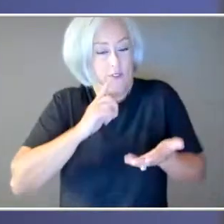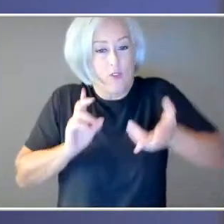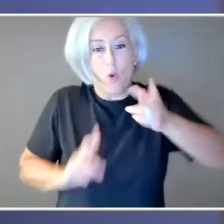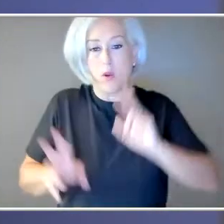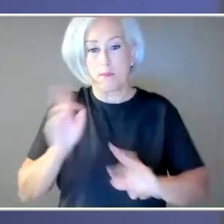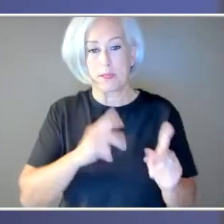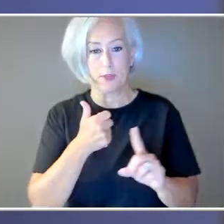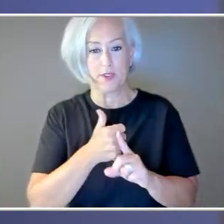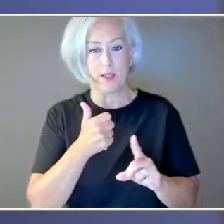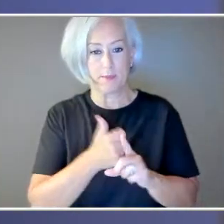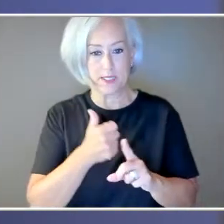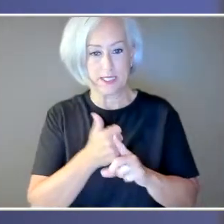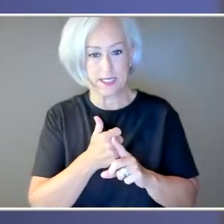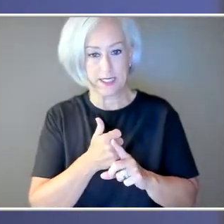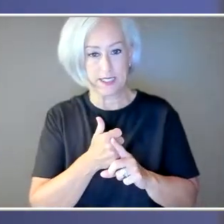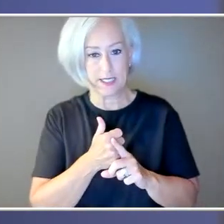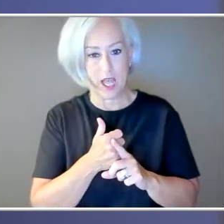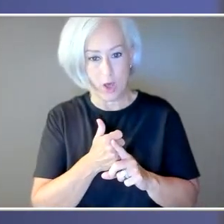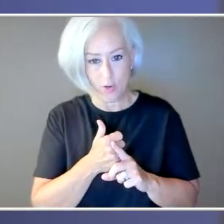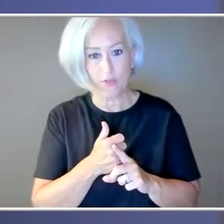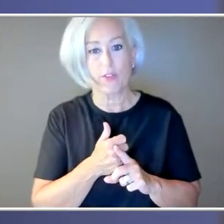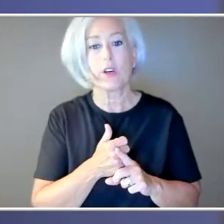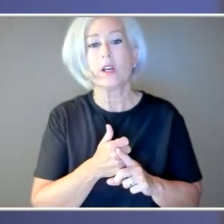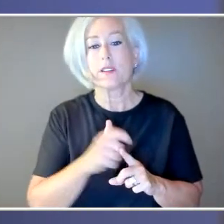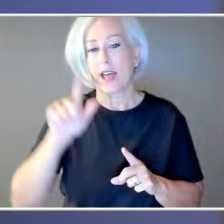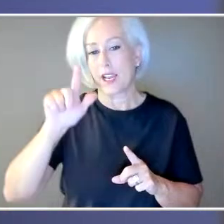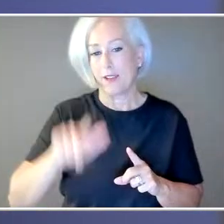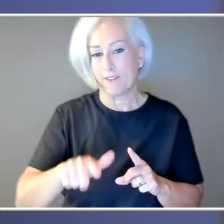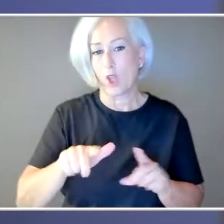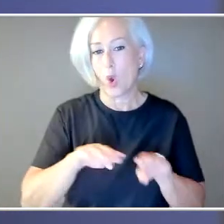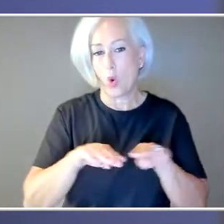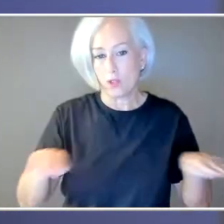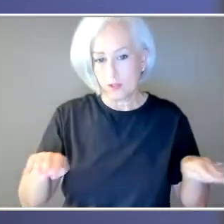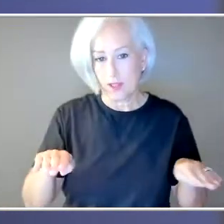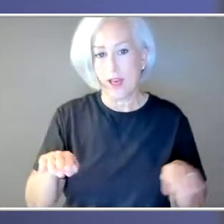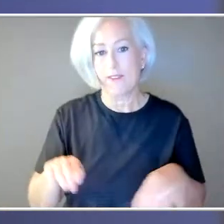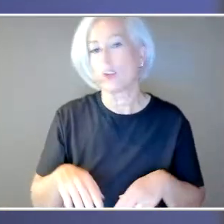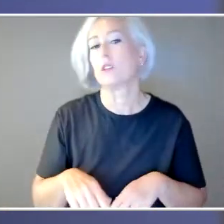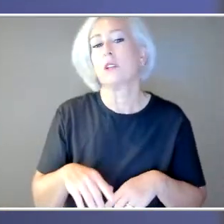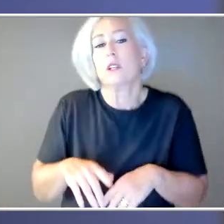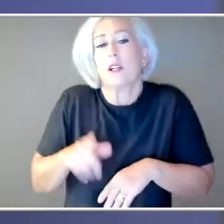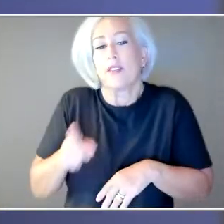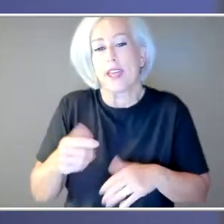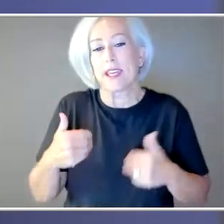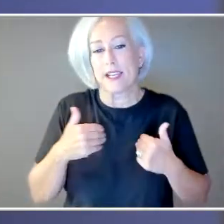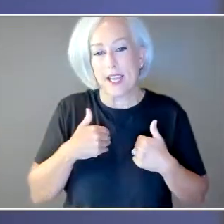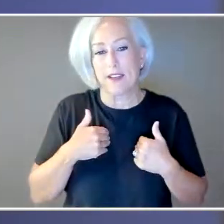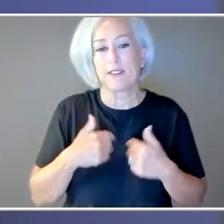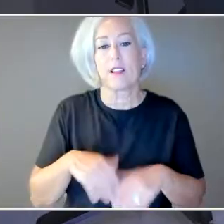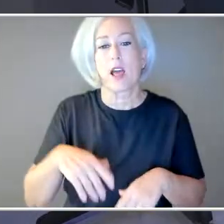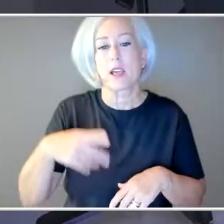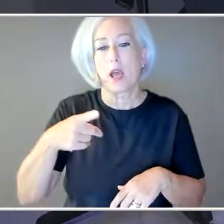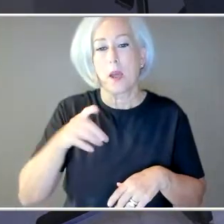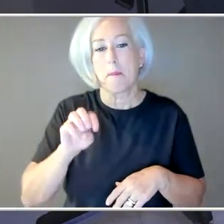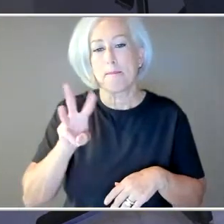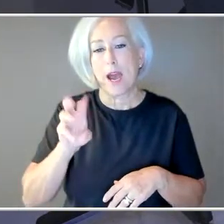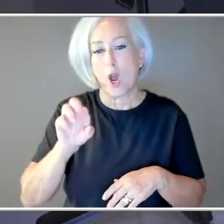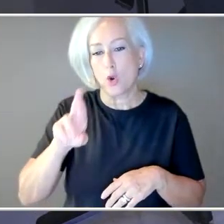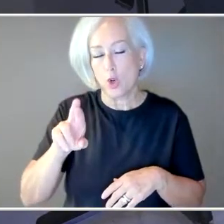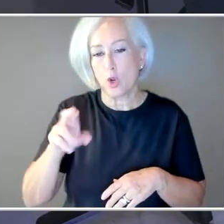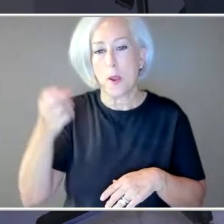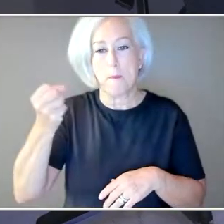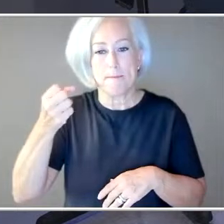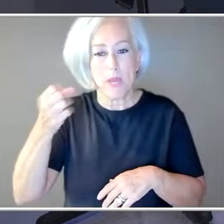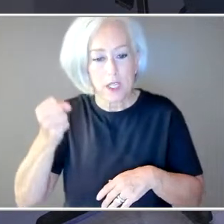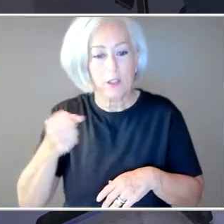lower level that can still have Parmesan cheese or powdered milk in her recipe. And what kind of burden has this put